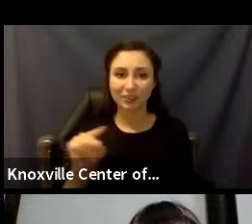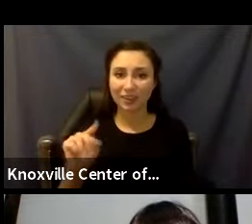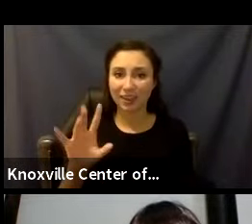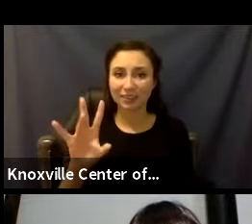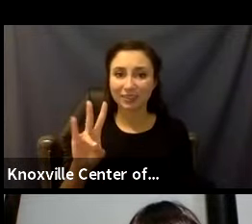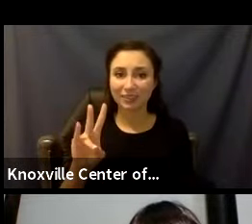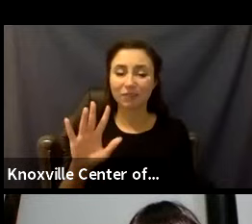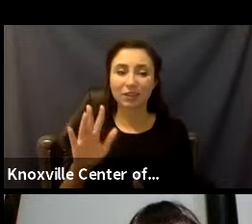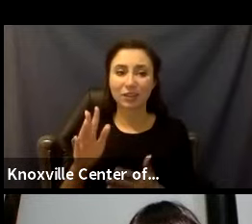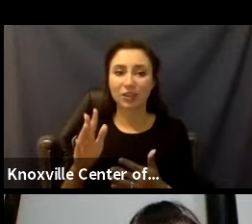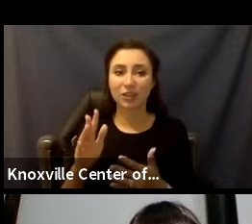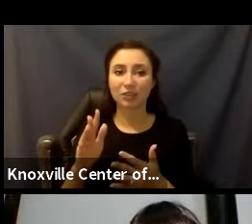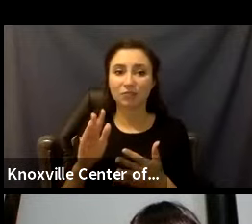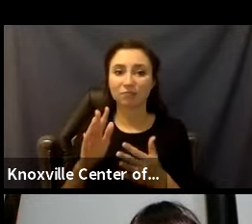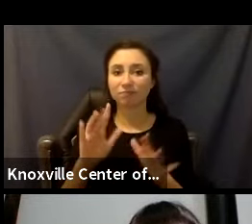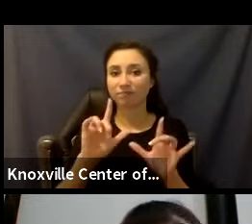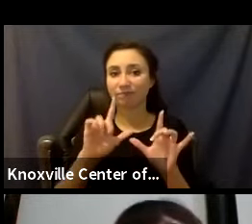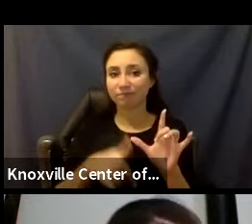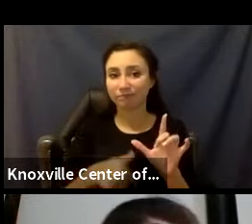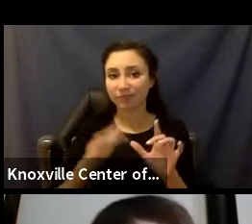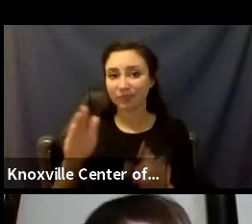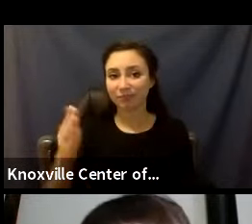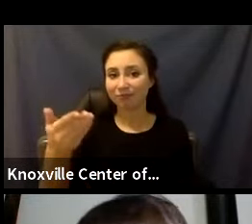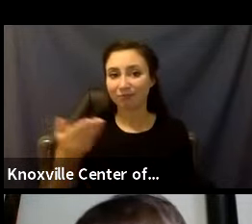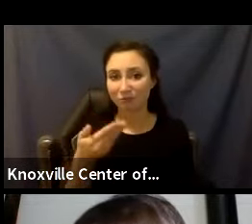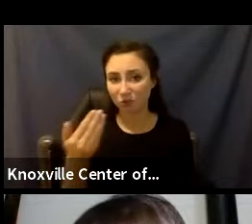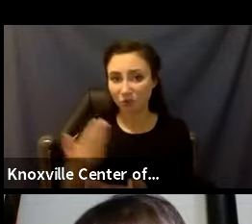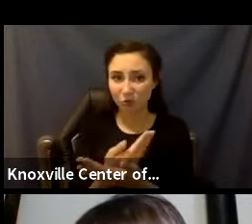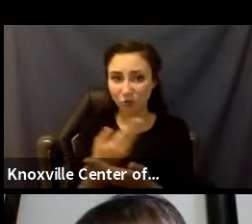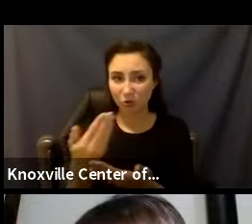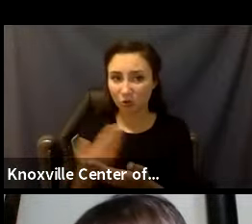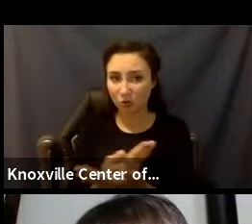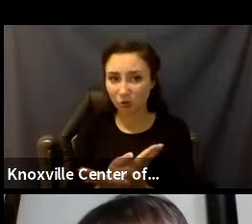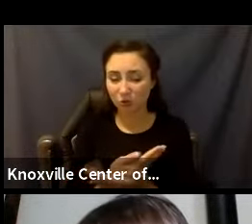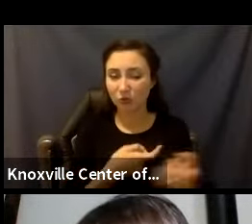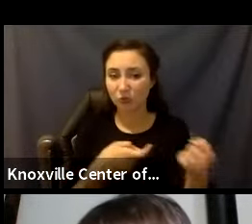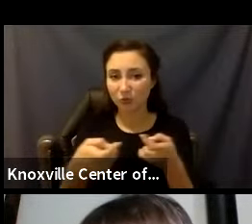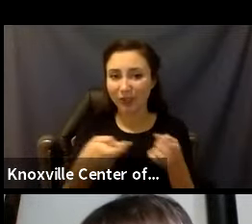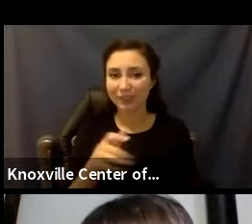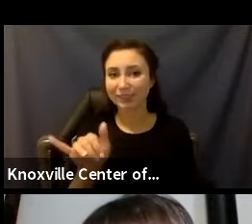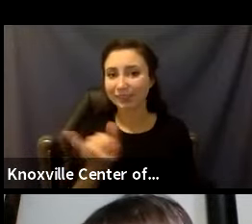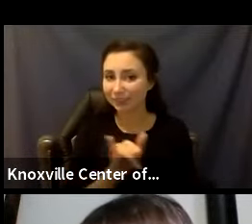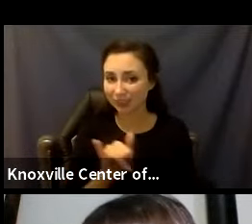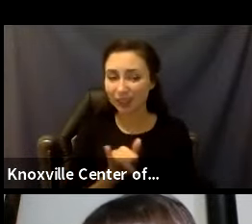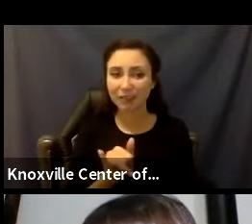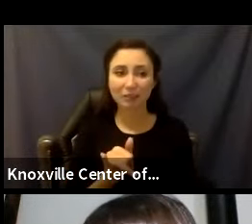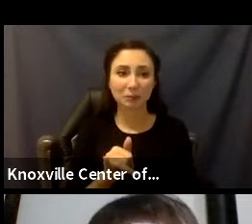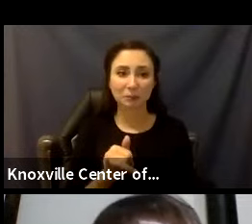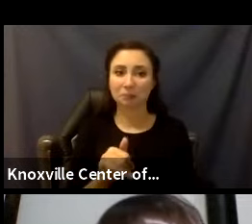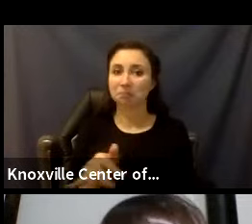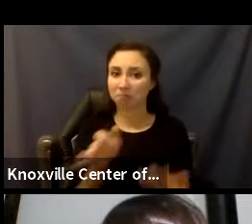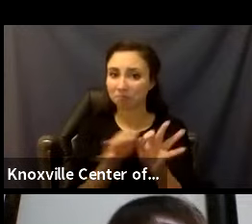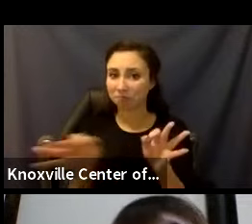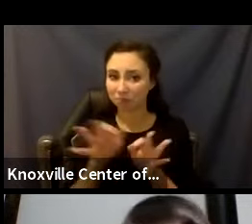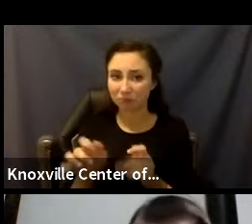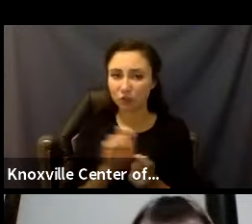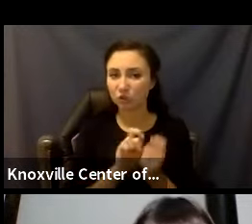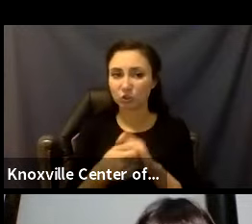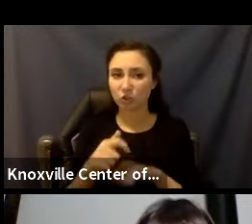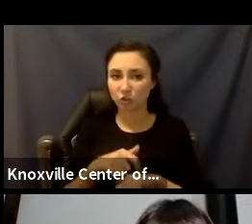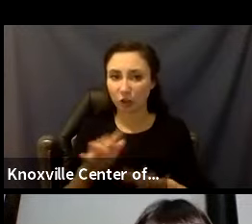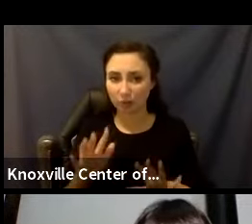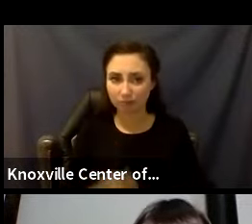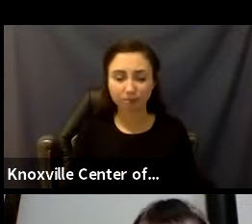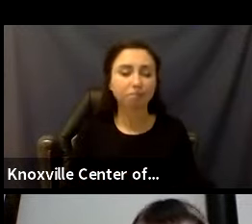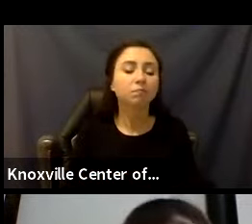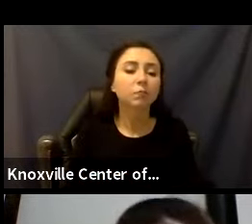2020-7 to lapse and introduce a new regulation with the same provisions except for the change in time. And